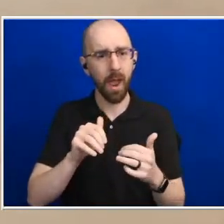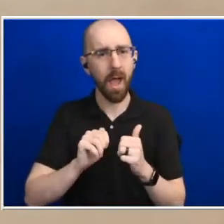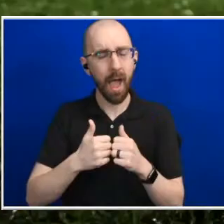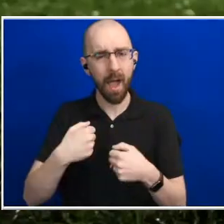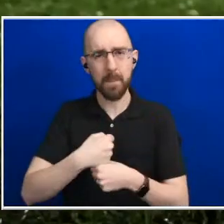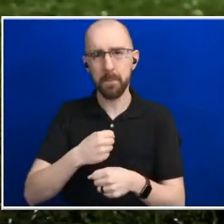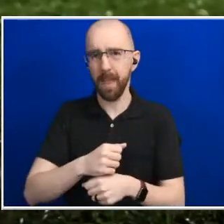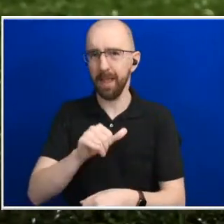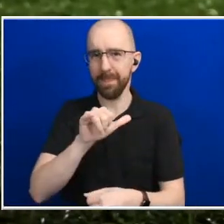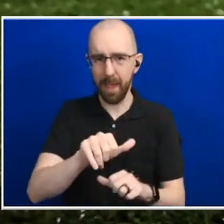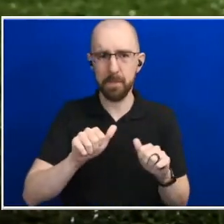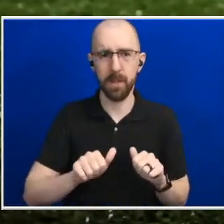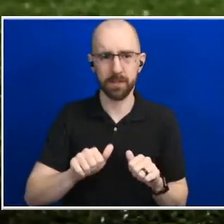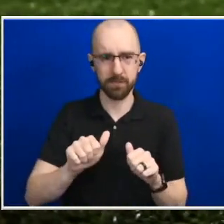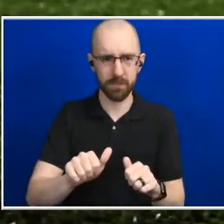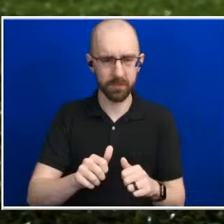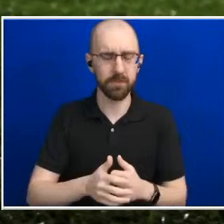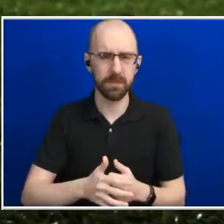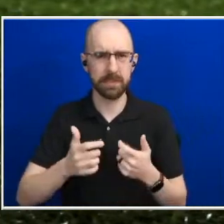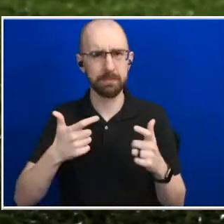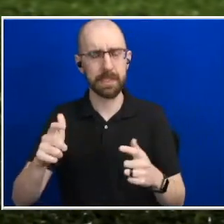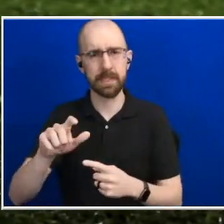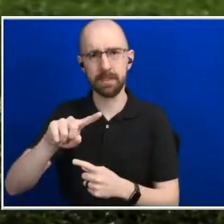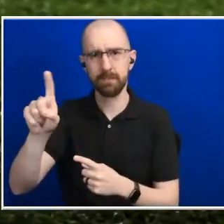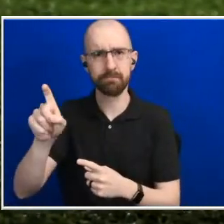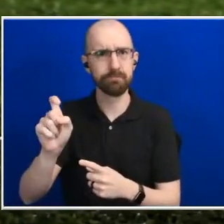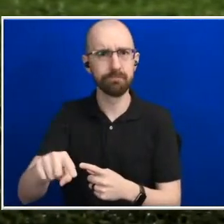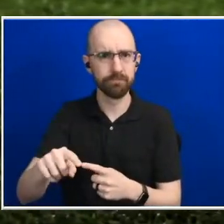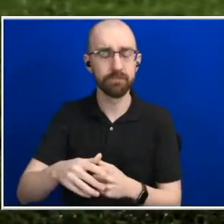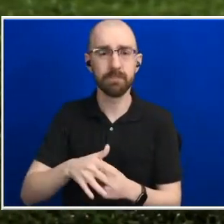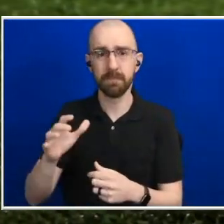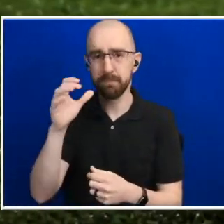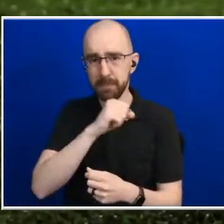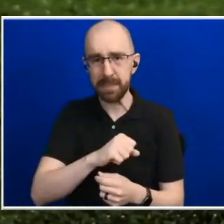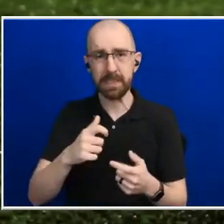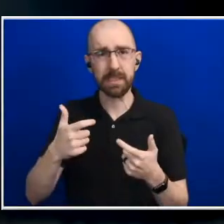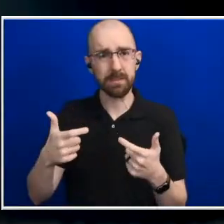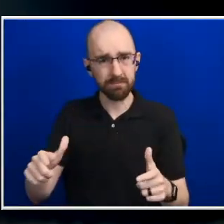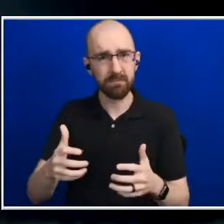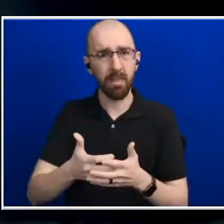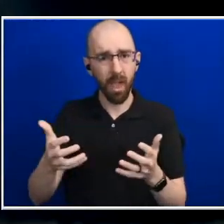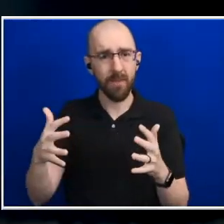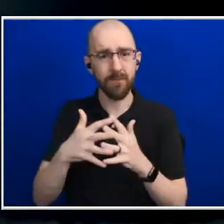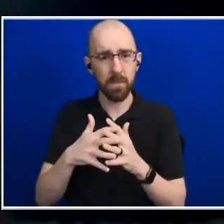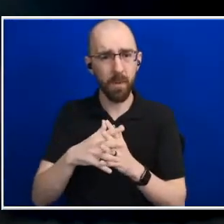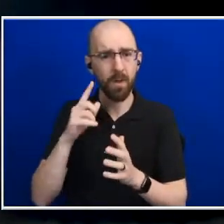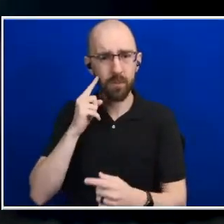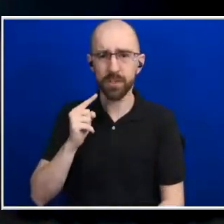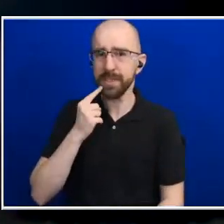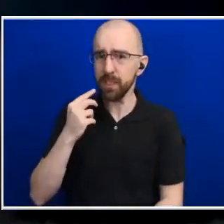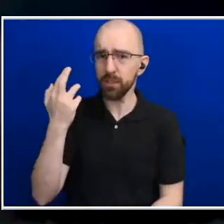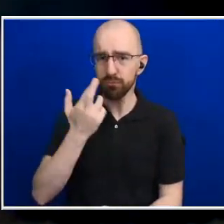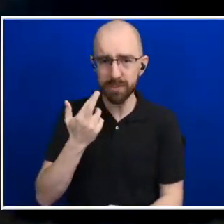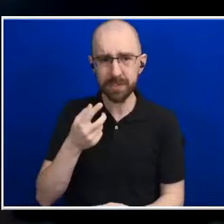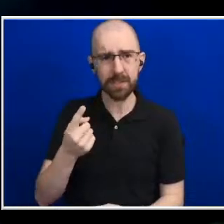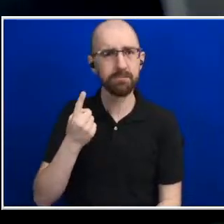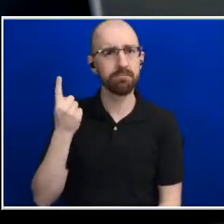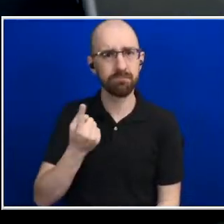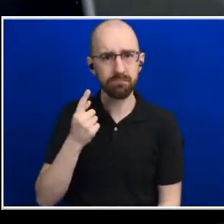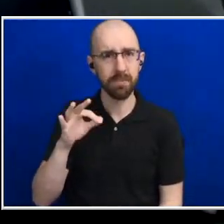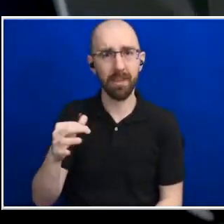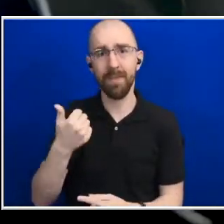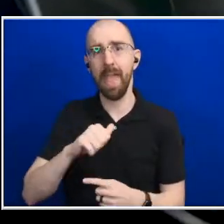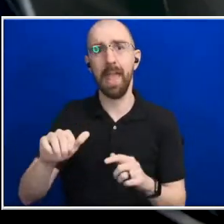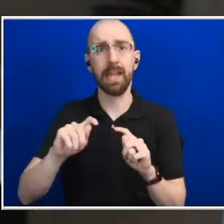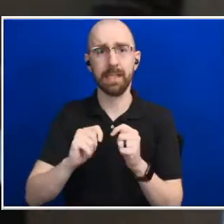It was a big question mark. After missing so much football for such a serious reason, Hayden wondered if any team would want him. Yeah,